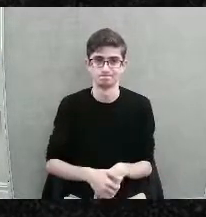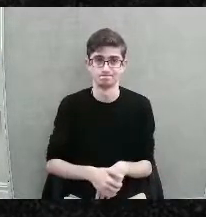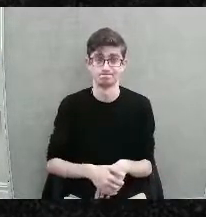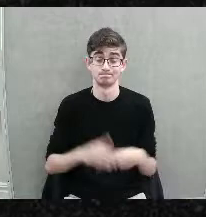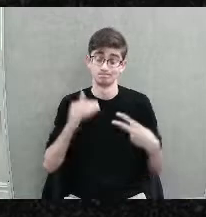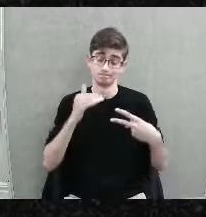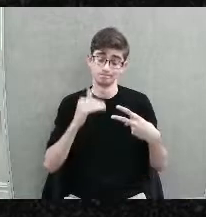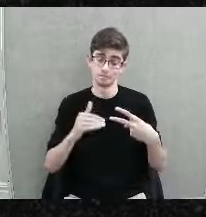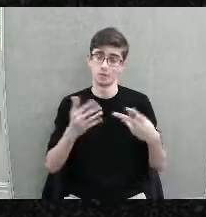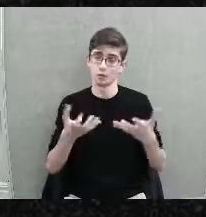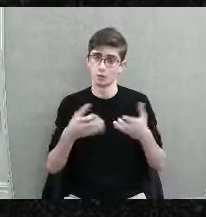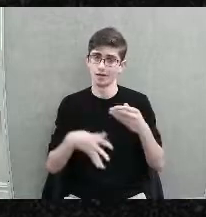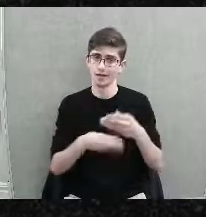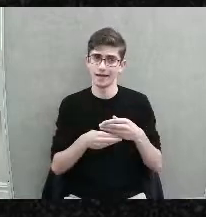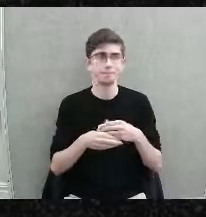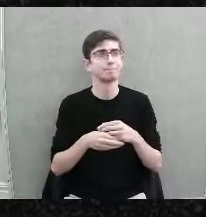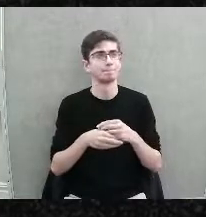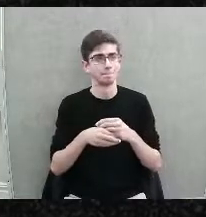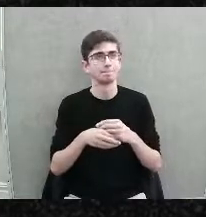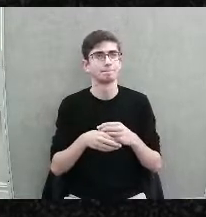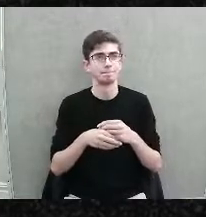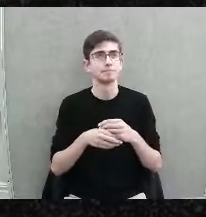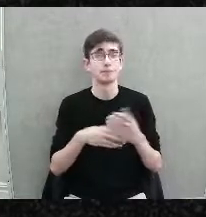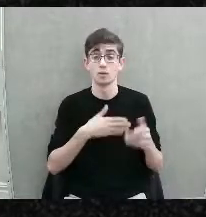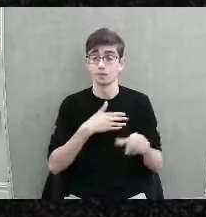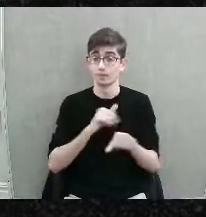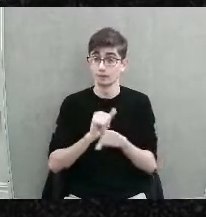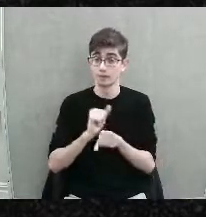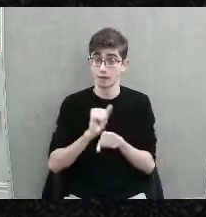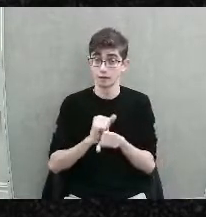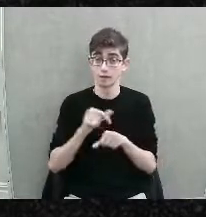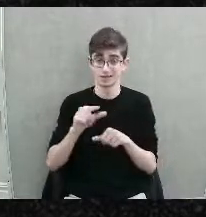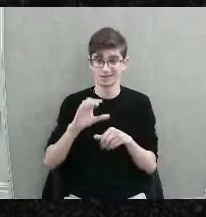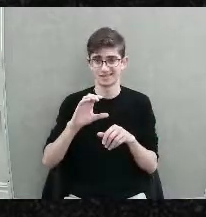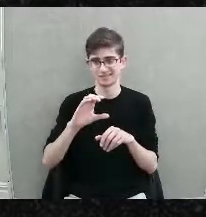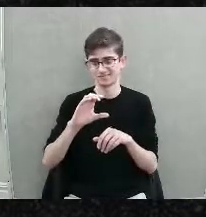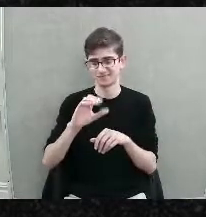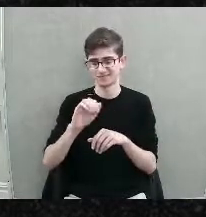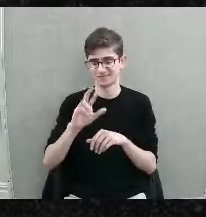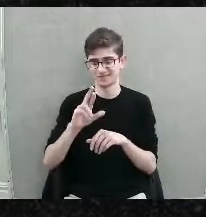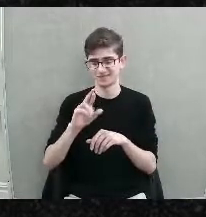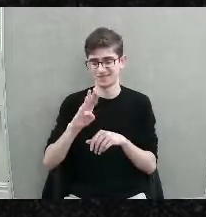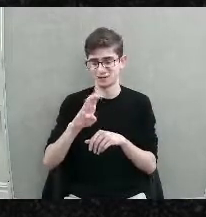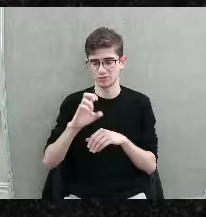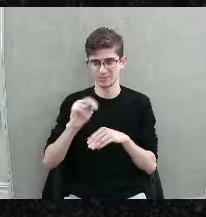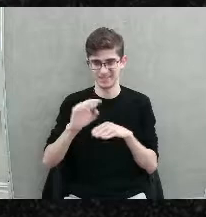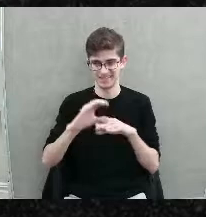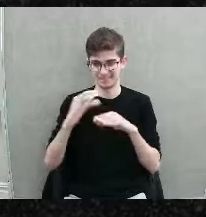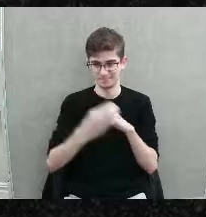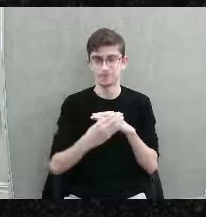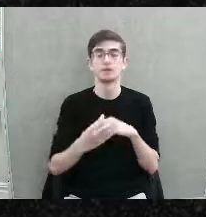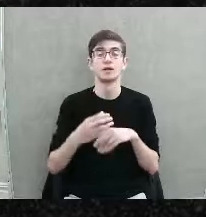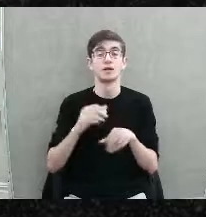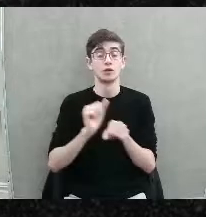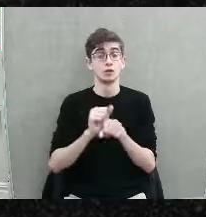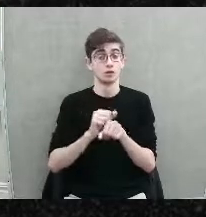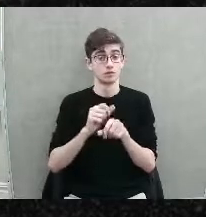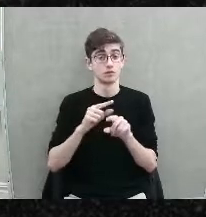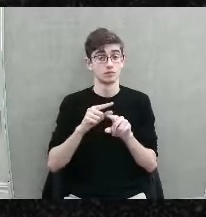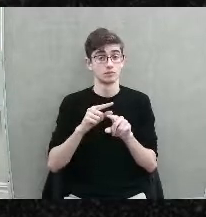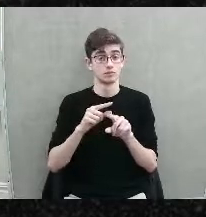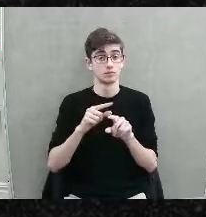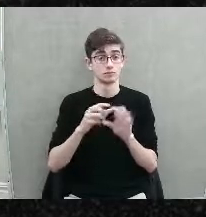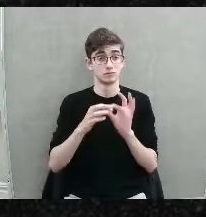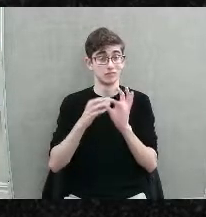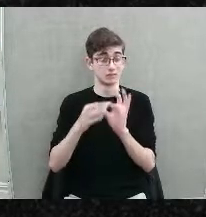want to say, thinking about my work in the Caribbean, is the ways that COVID-19 and the changes we've seen in the last decade